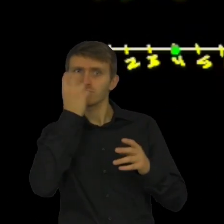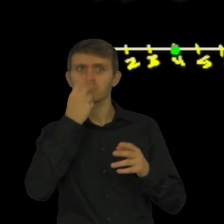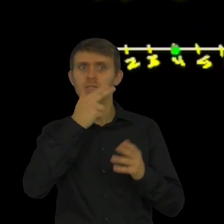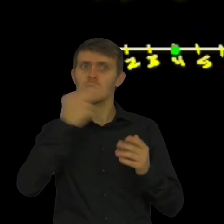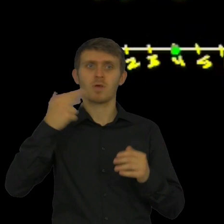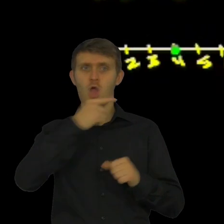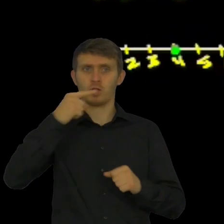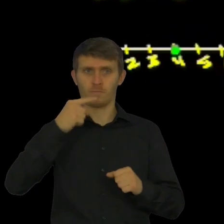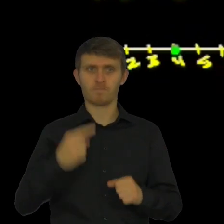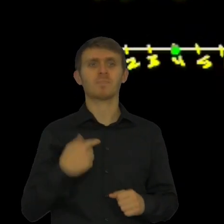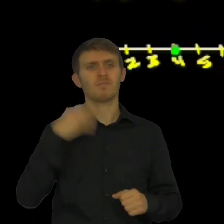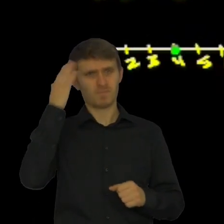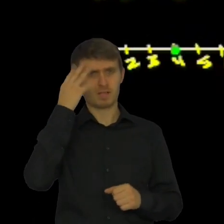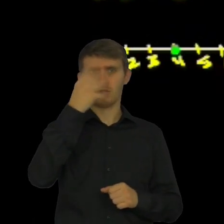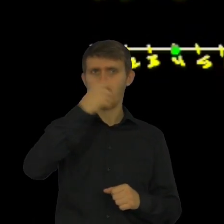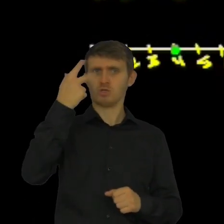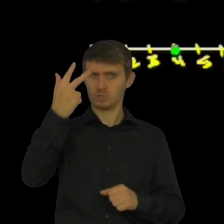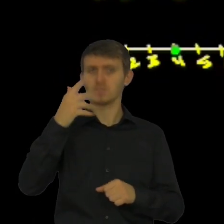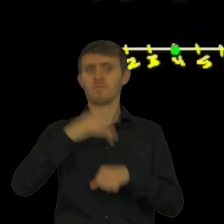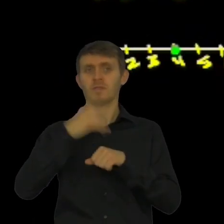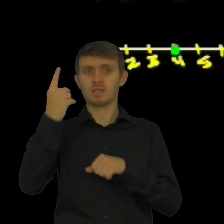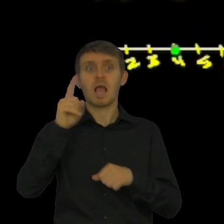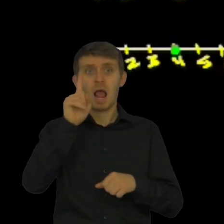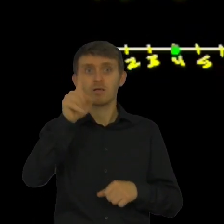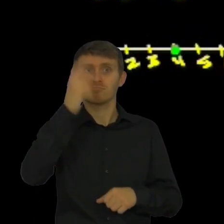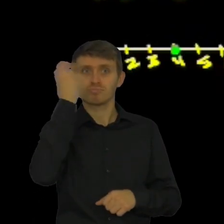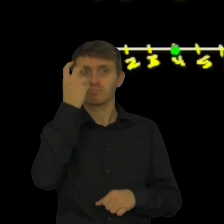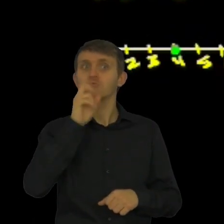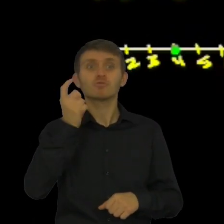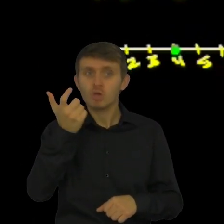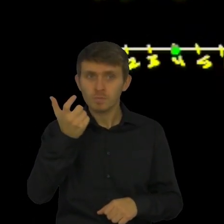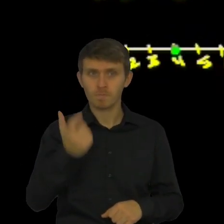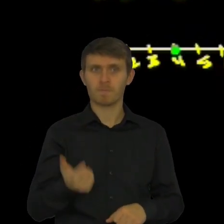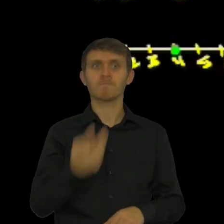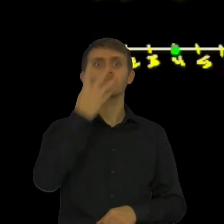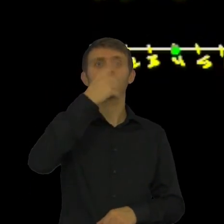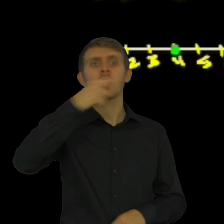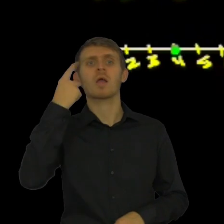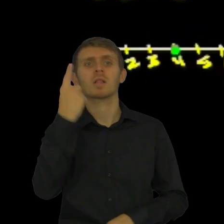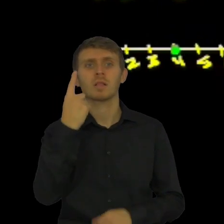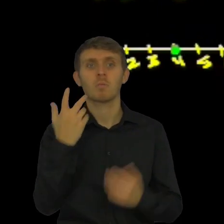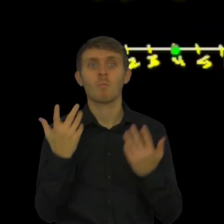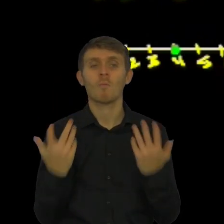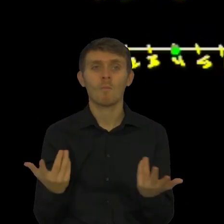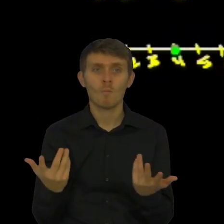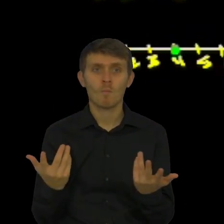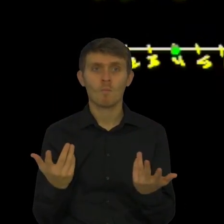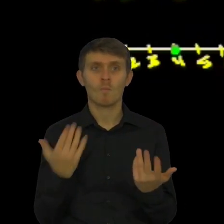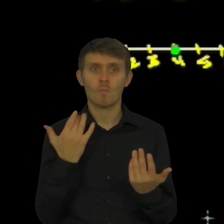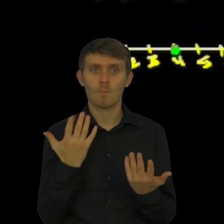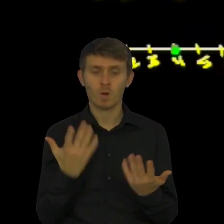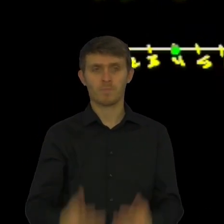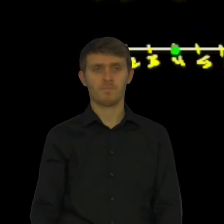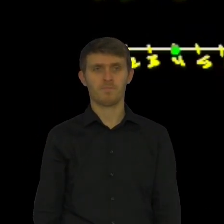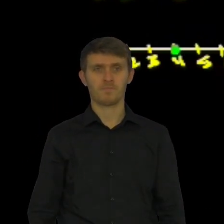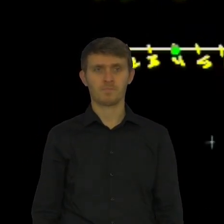to 1 let me show you something else that's interesting what is four minus